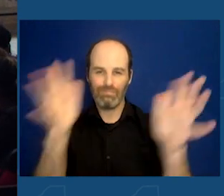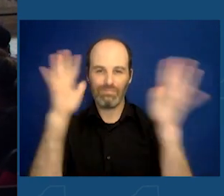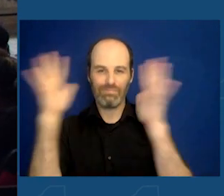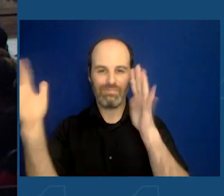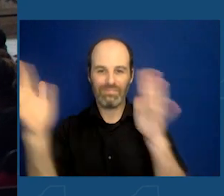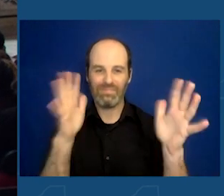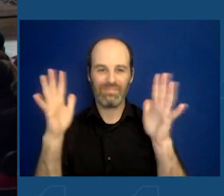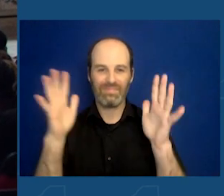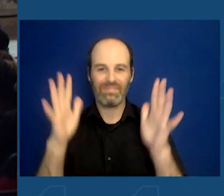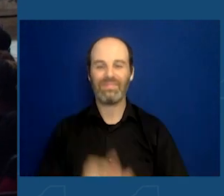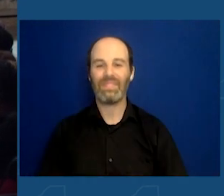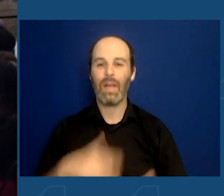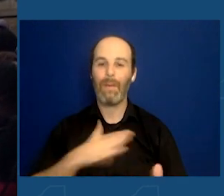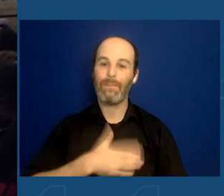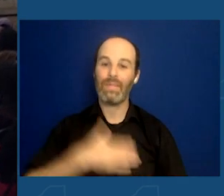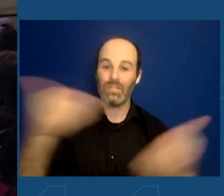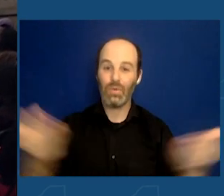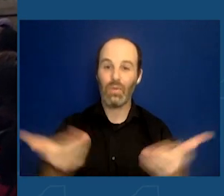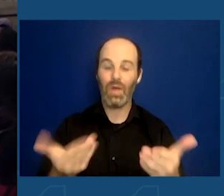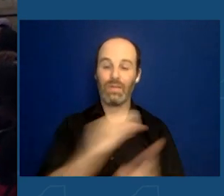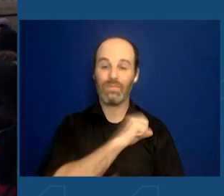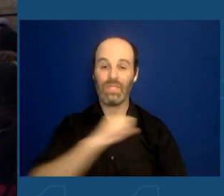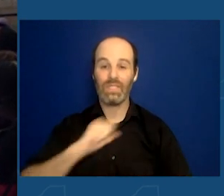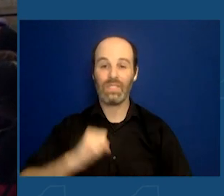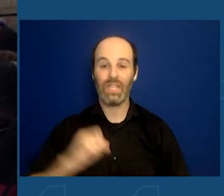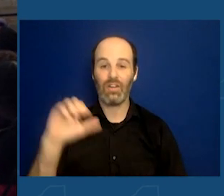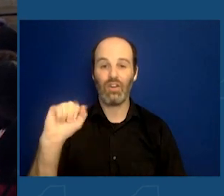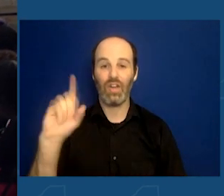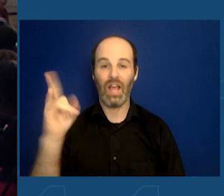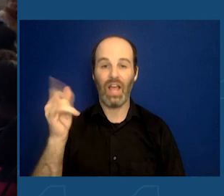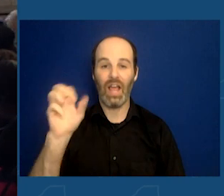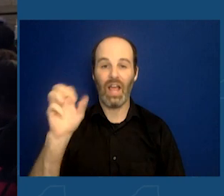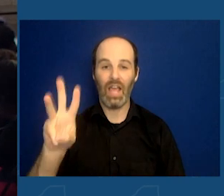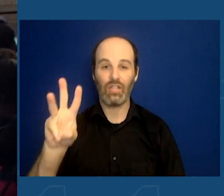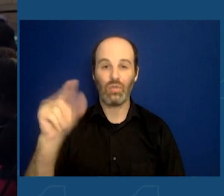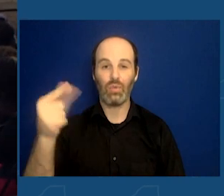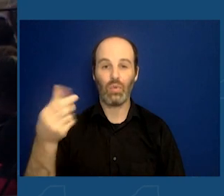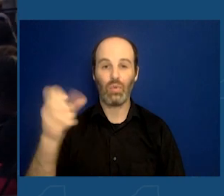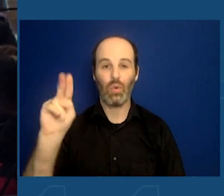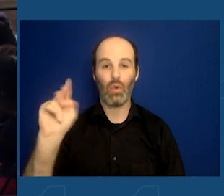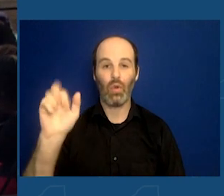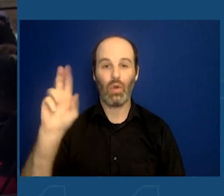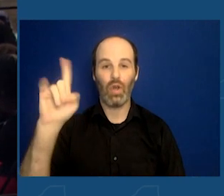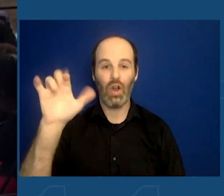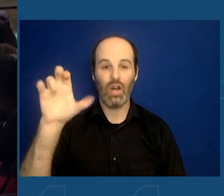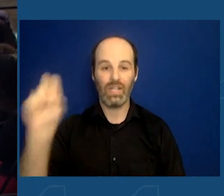And please welcome Senator Andrew Gounardis.